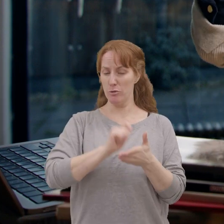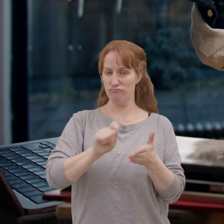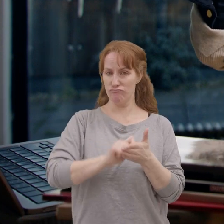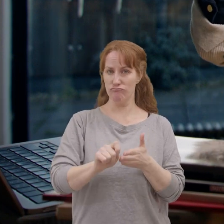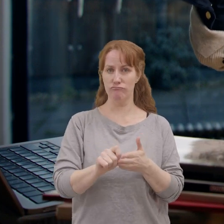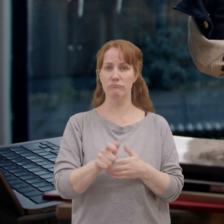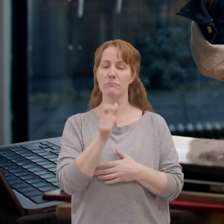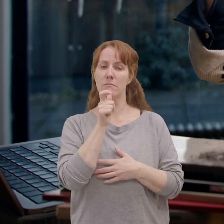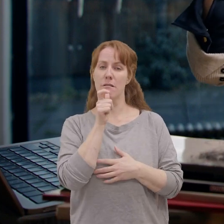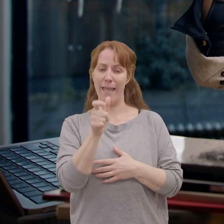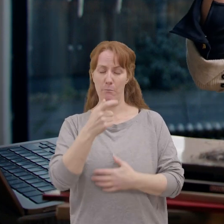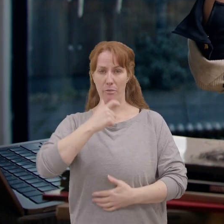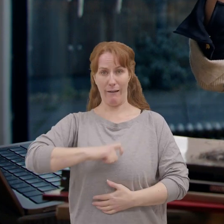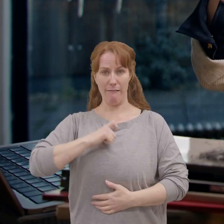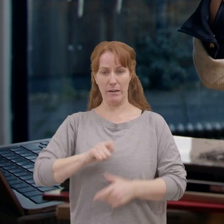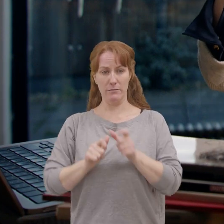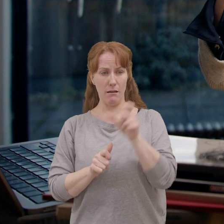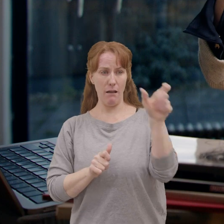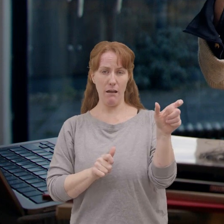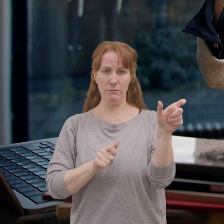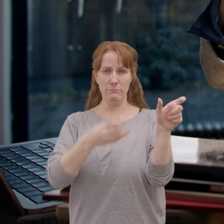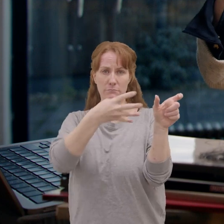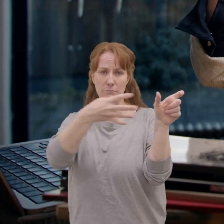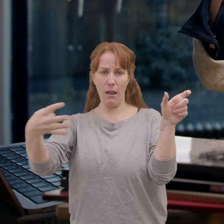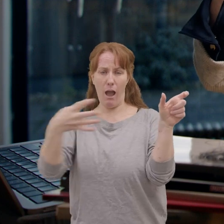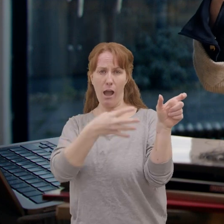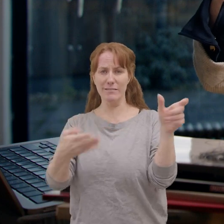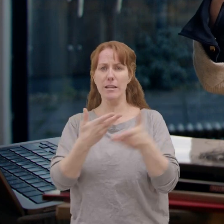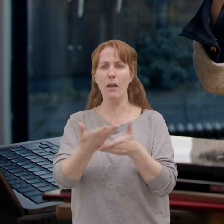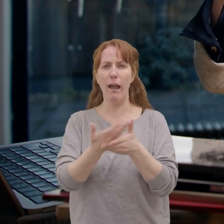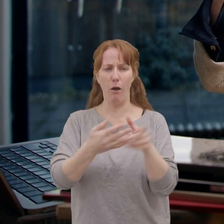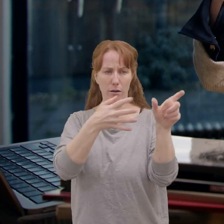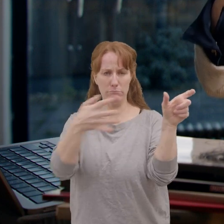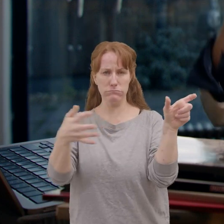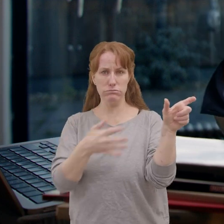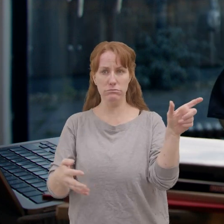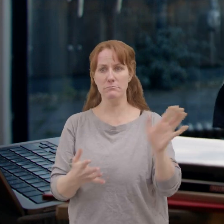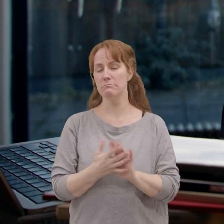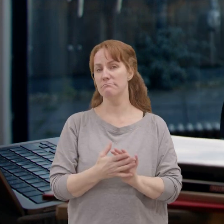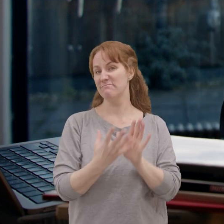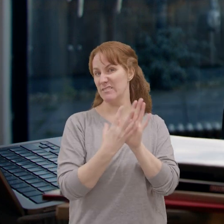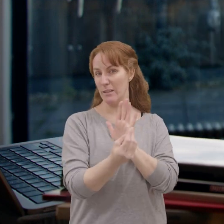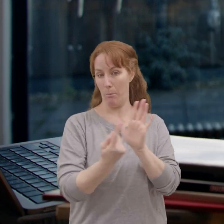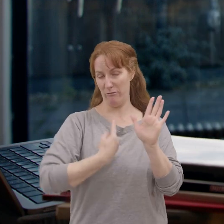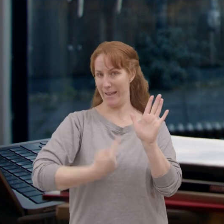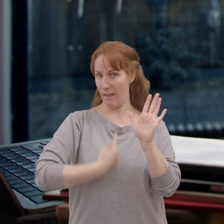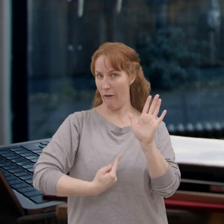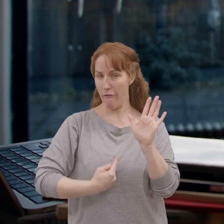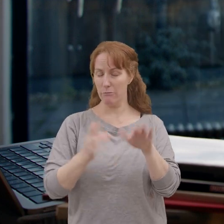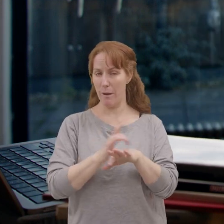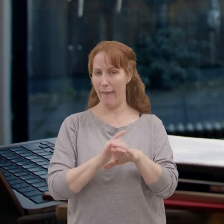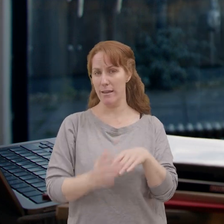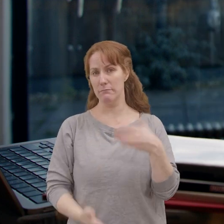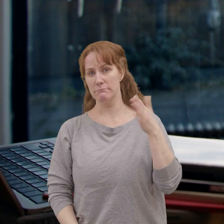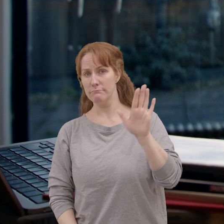character's name on one side, and then on the same line, they would have the dialogue of what the character's going to say. Here's how I laid it out in